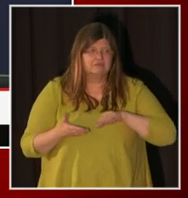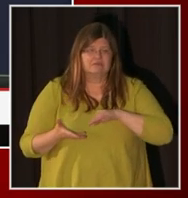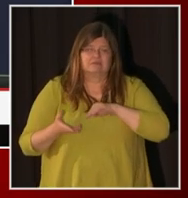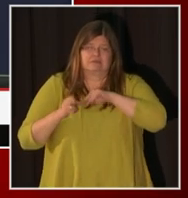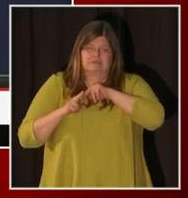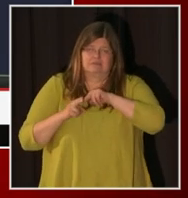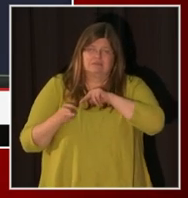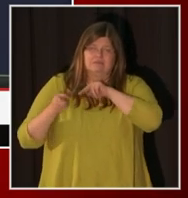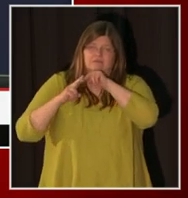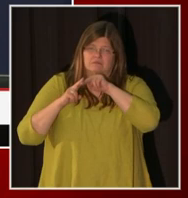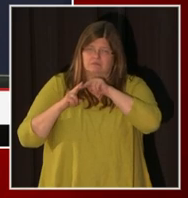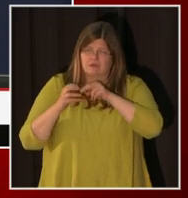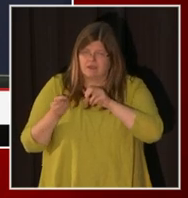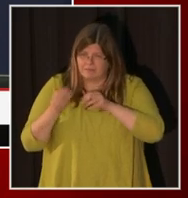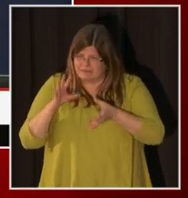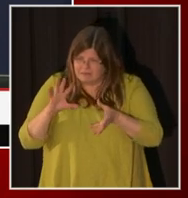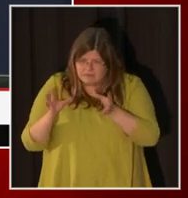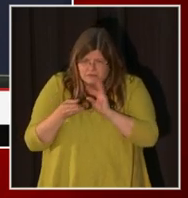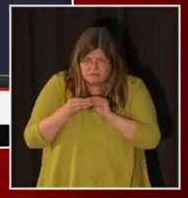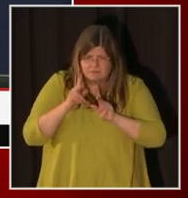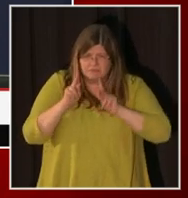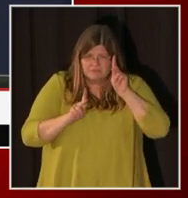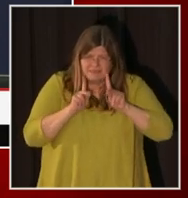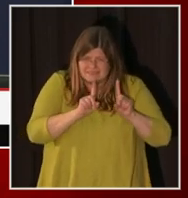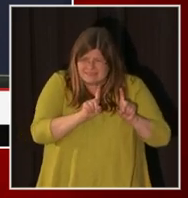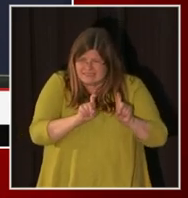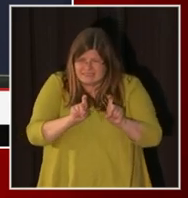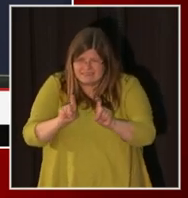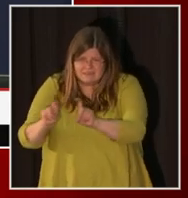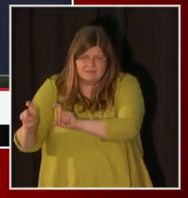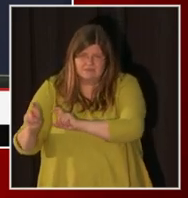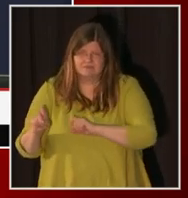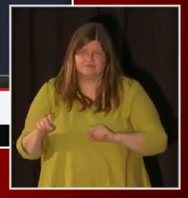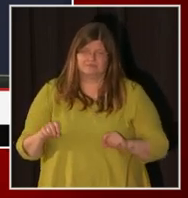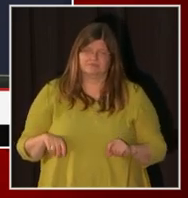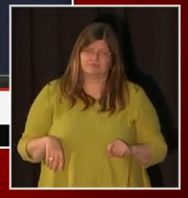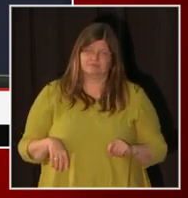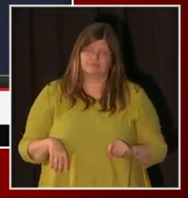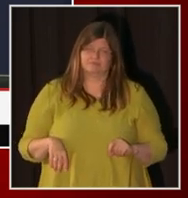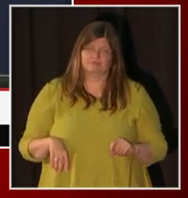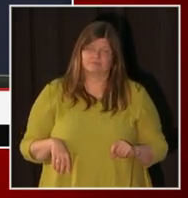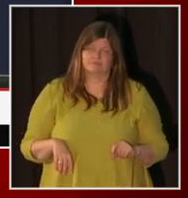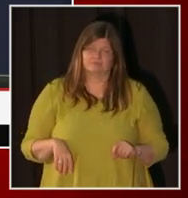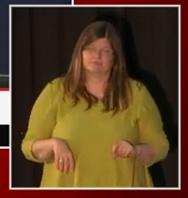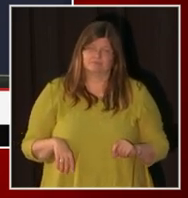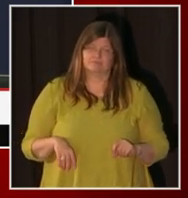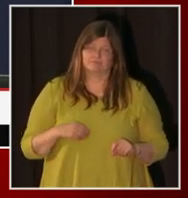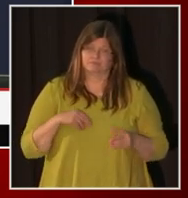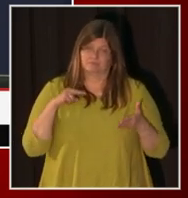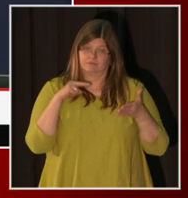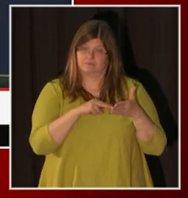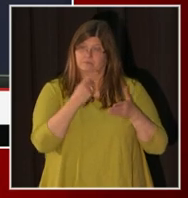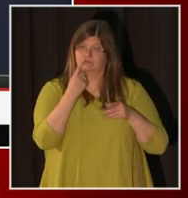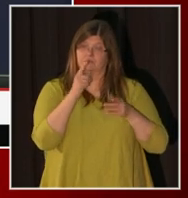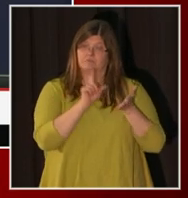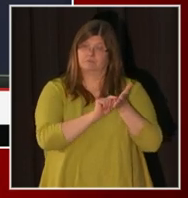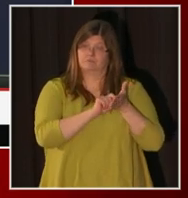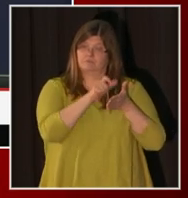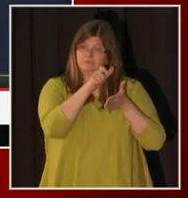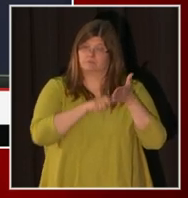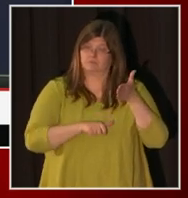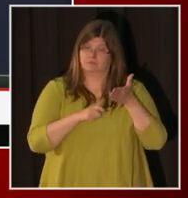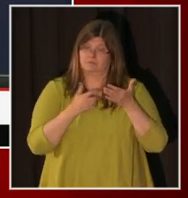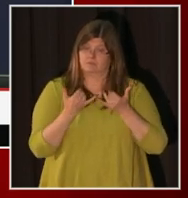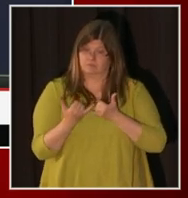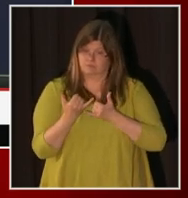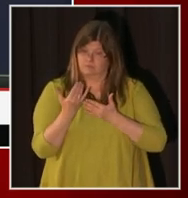important to note, I know there's some publications out there, one that we've even looked at, that has made a recommendation for the total number